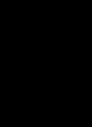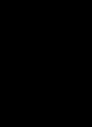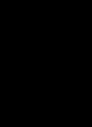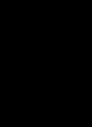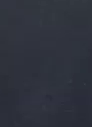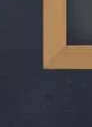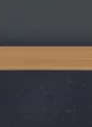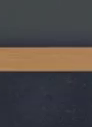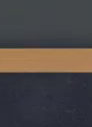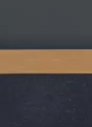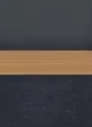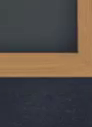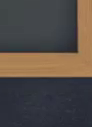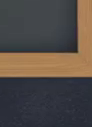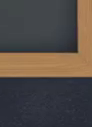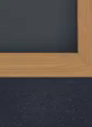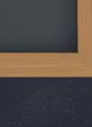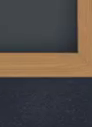Educator.